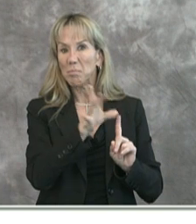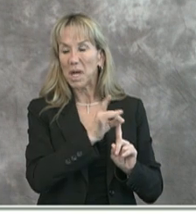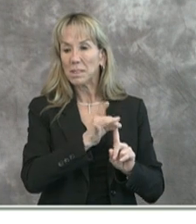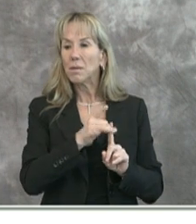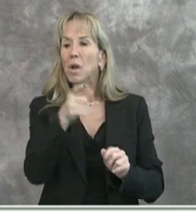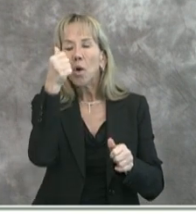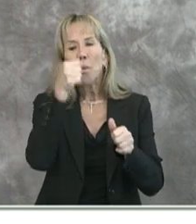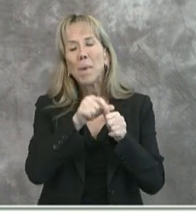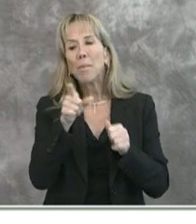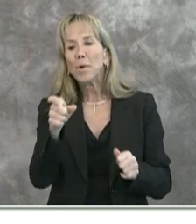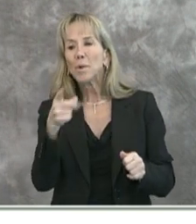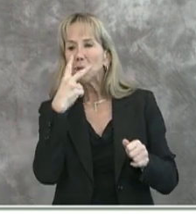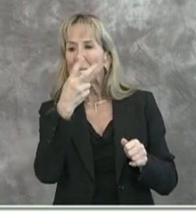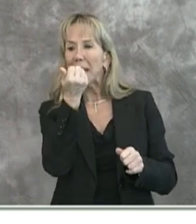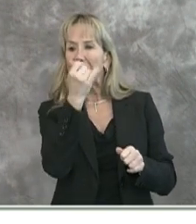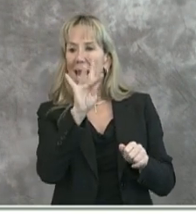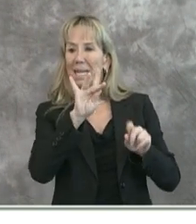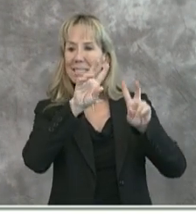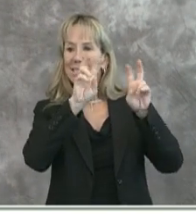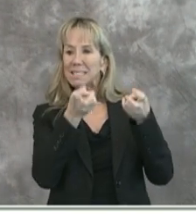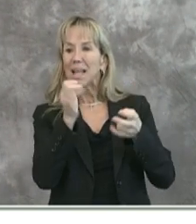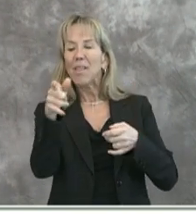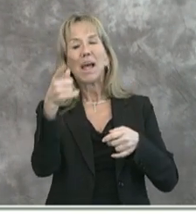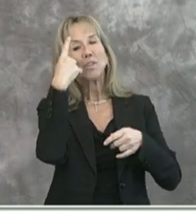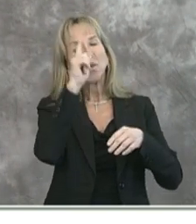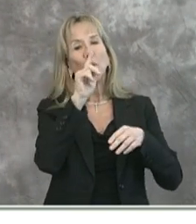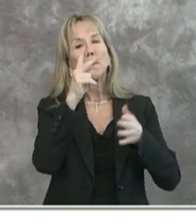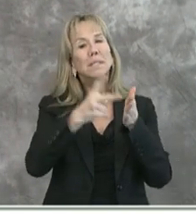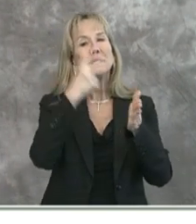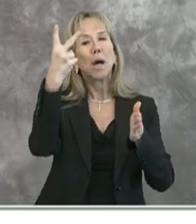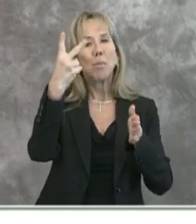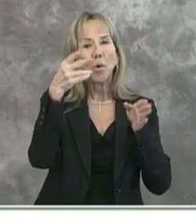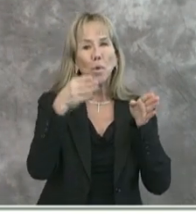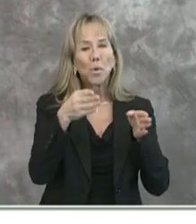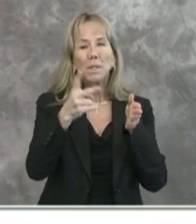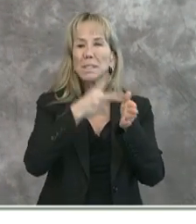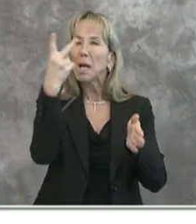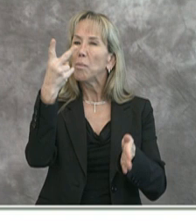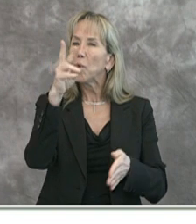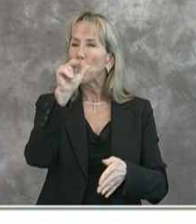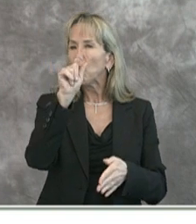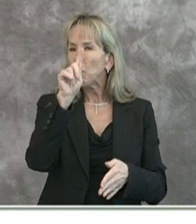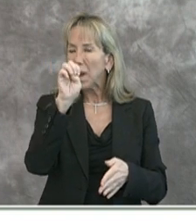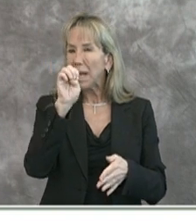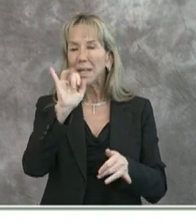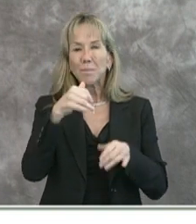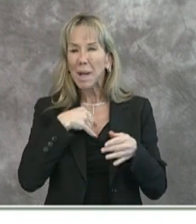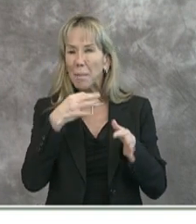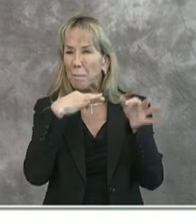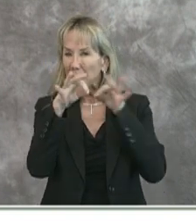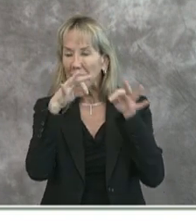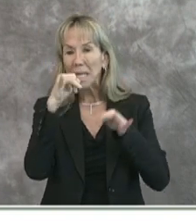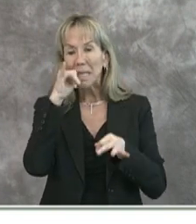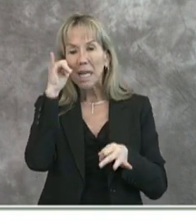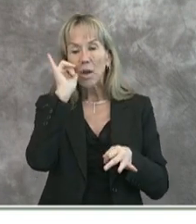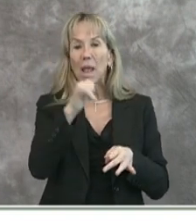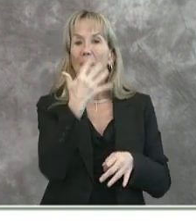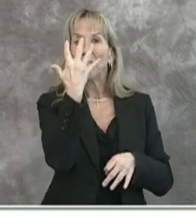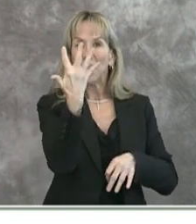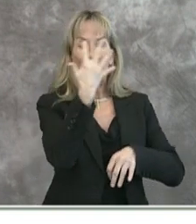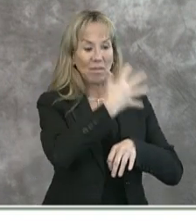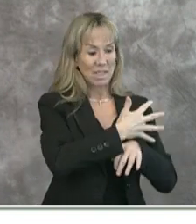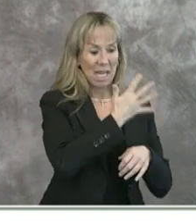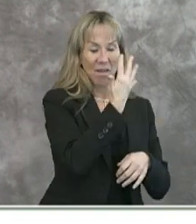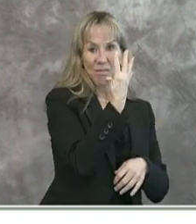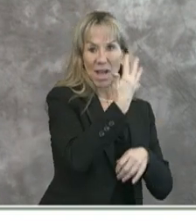the 18 in parentheses there is the doubling rate. We discussed this yesterday. The doubling rate is a 5-day rolling